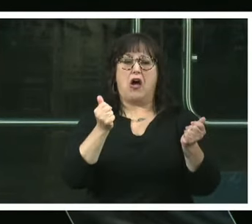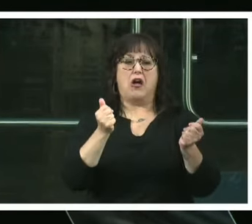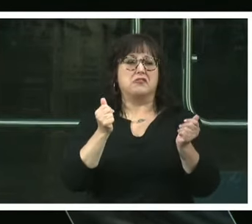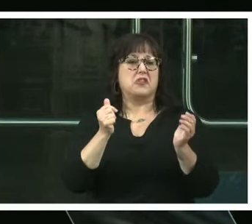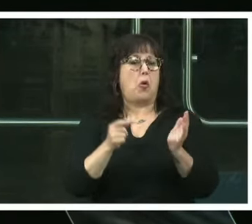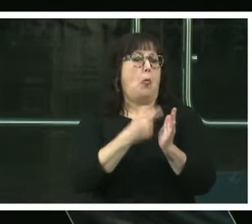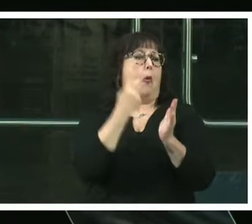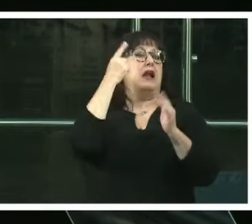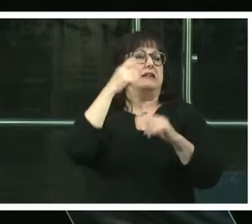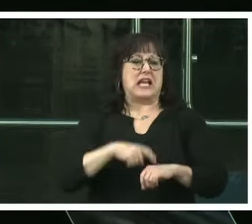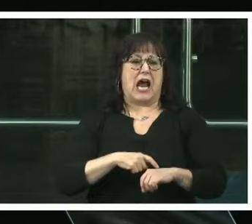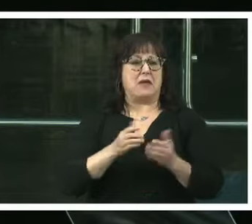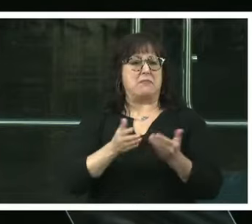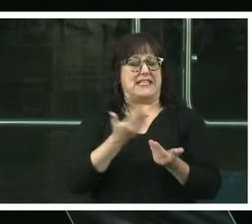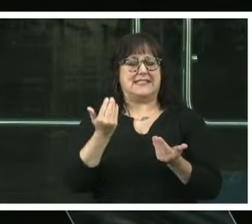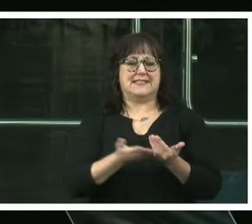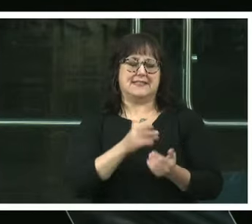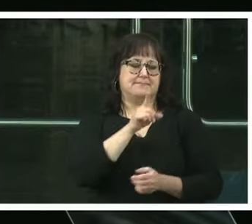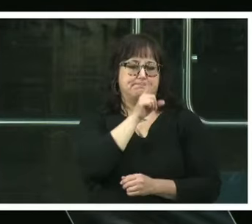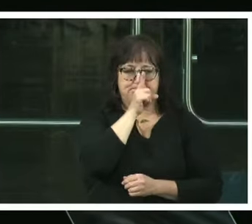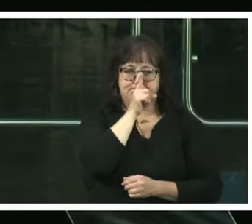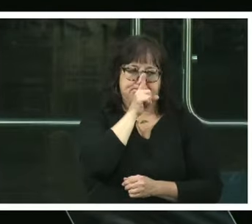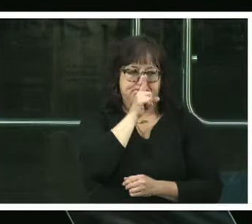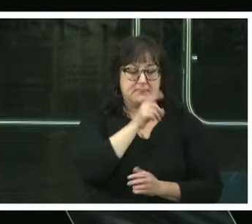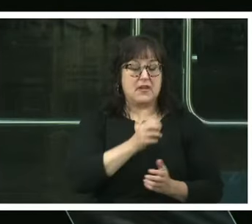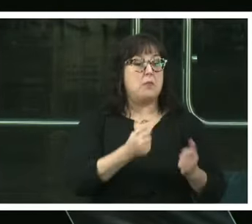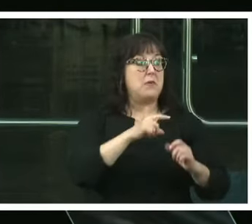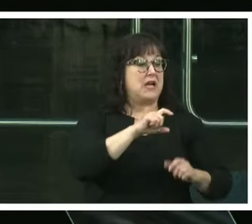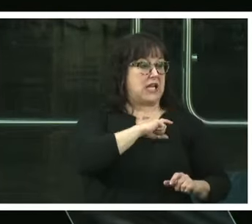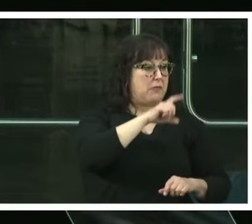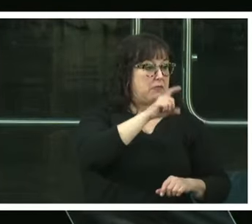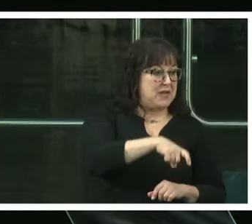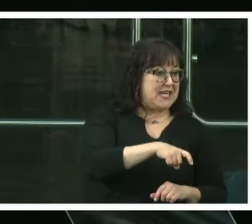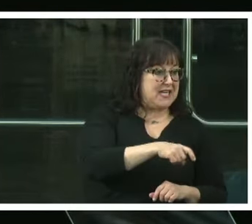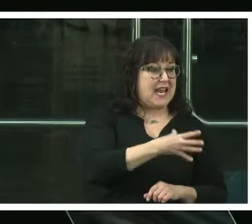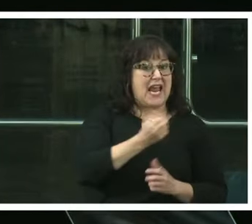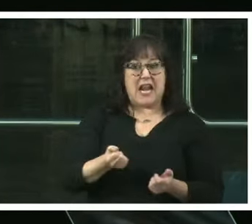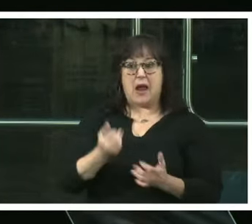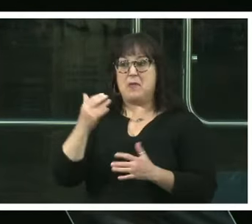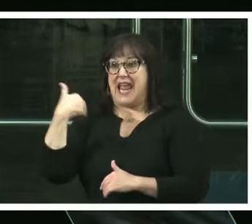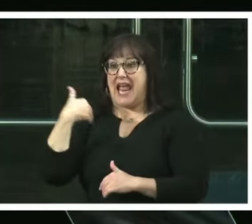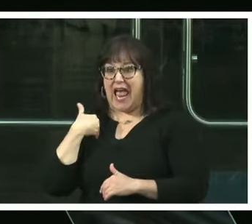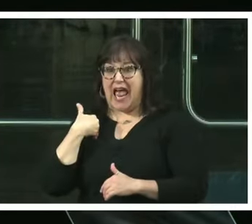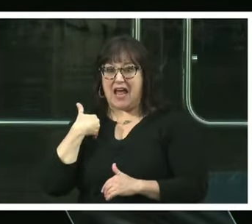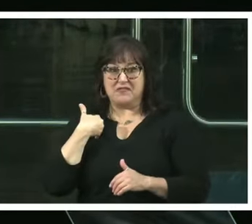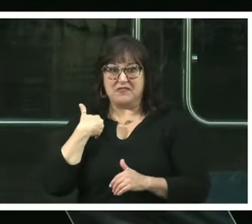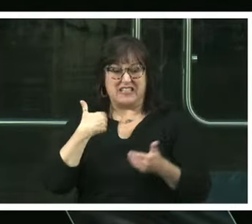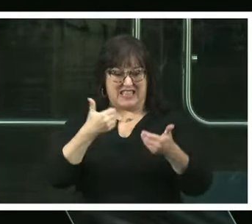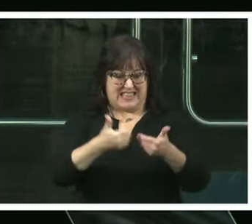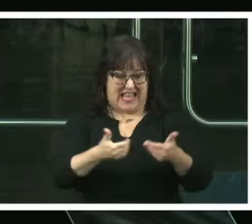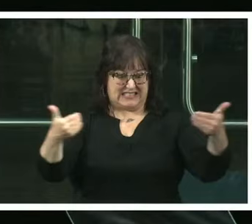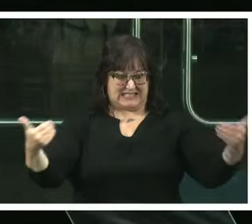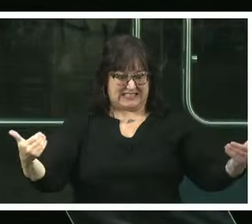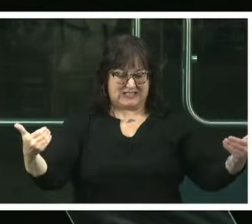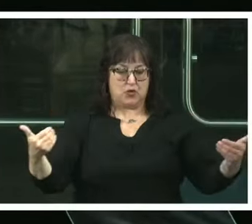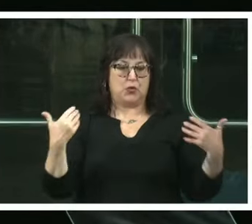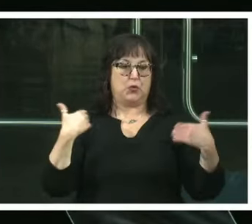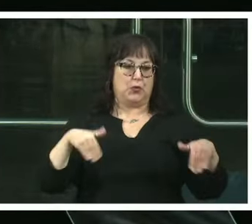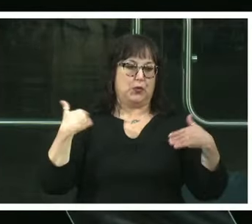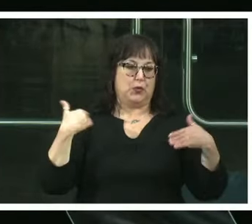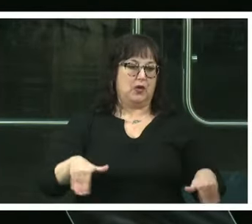cycle. The gap between how many officers we need and how many we have is vast. We are at